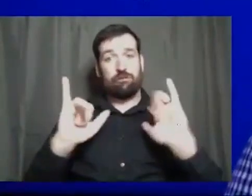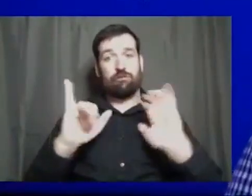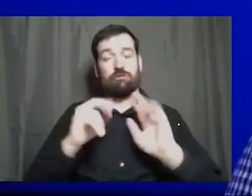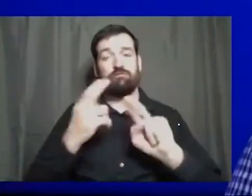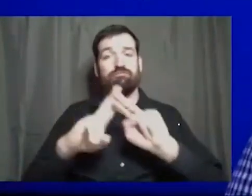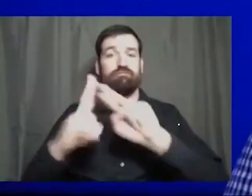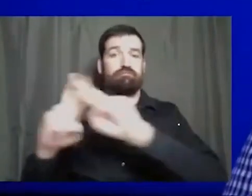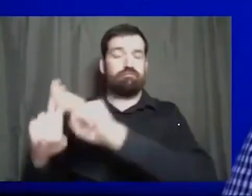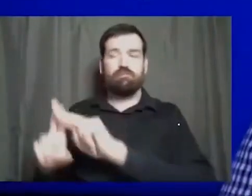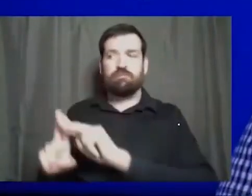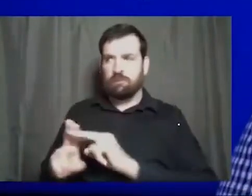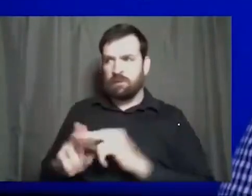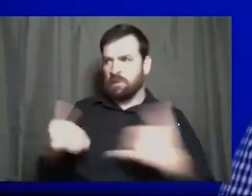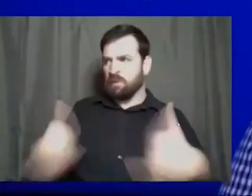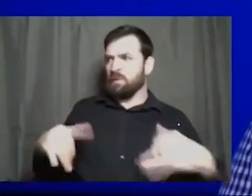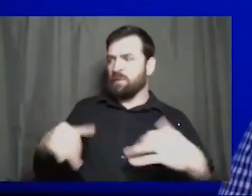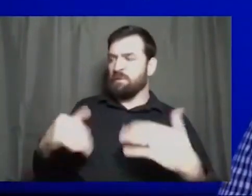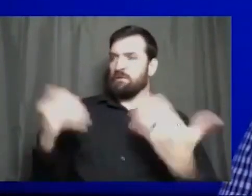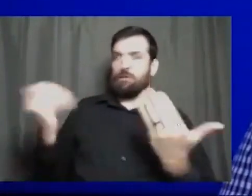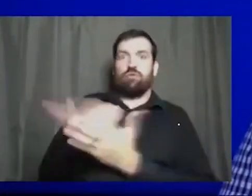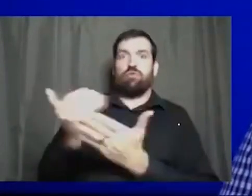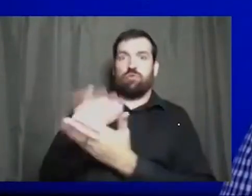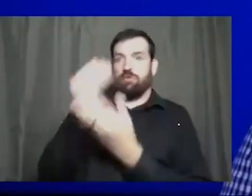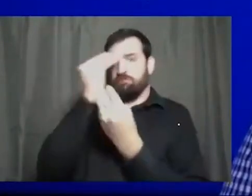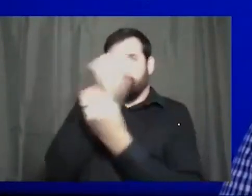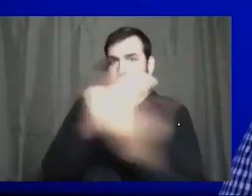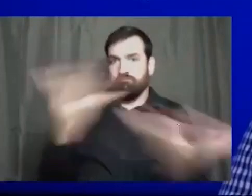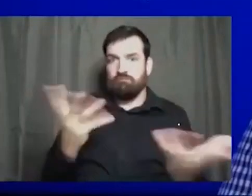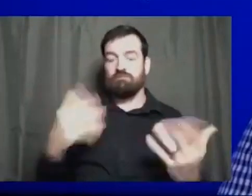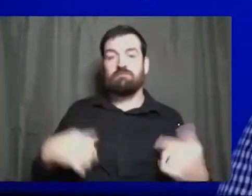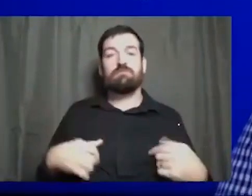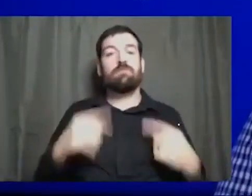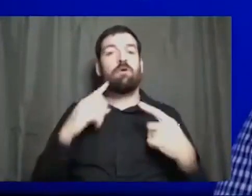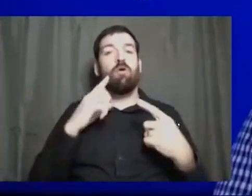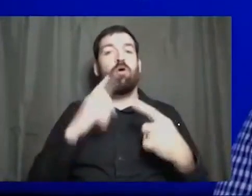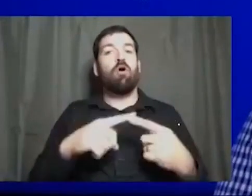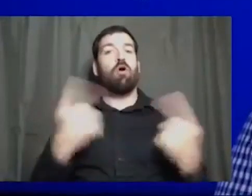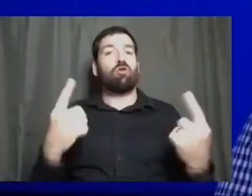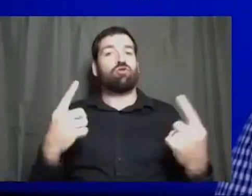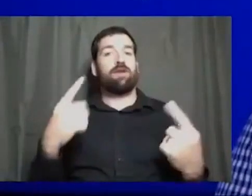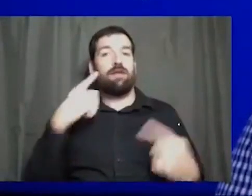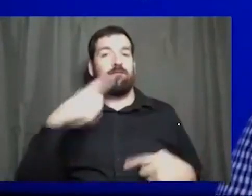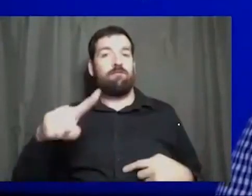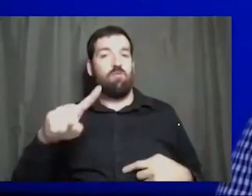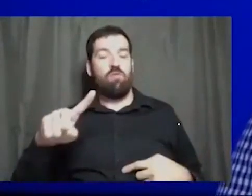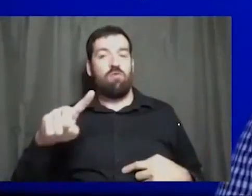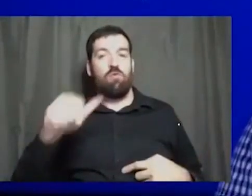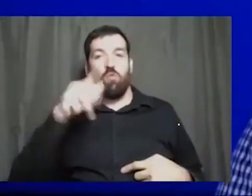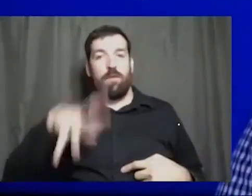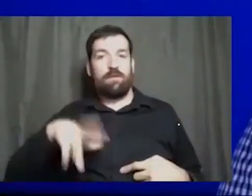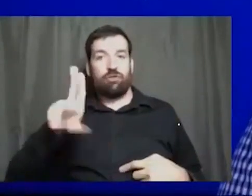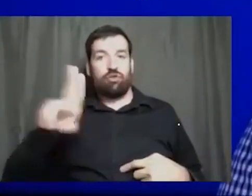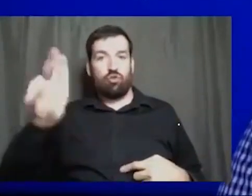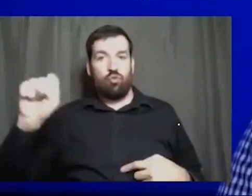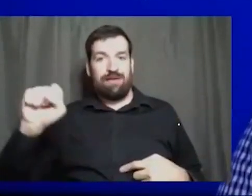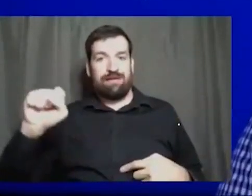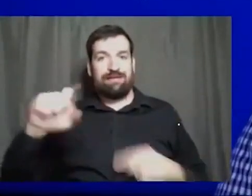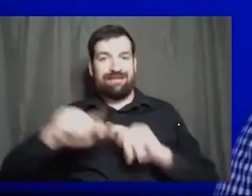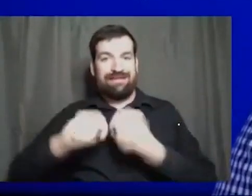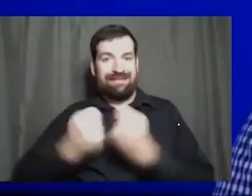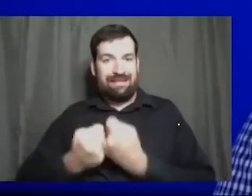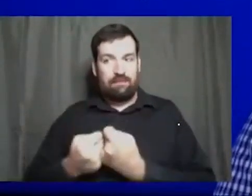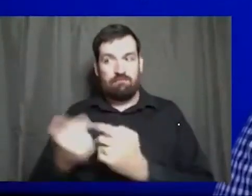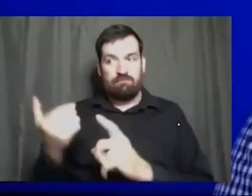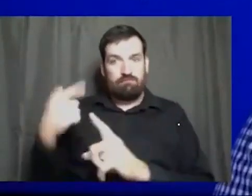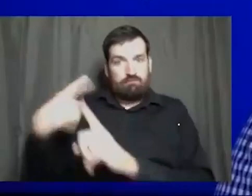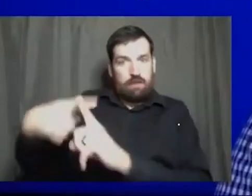This is breaking news this morning that there was an alternate on the U.S. women's gymnastics team that tested positive for COVID-19. We're still